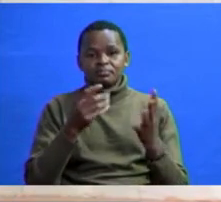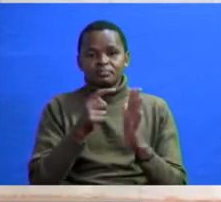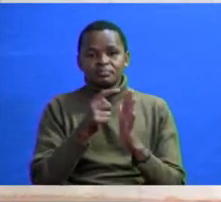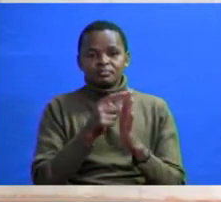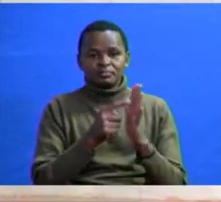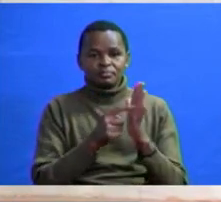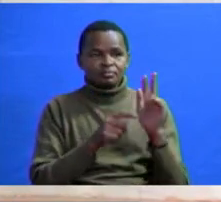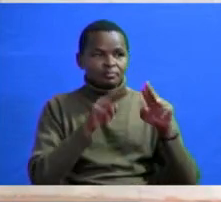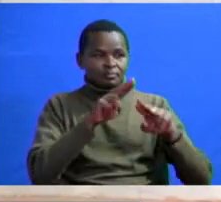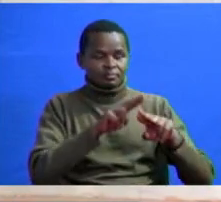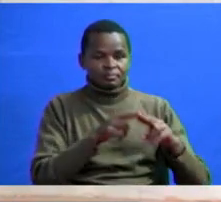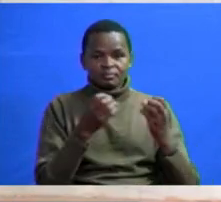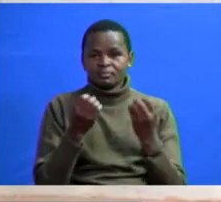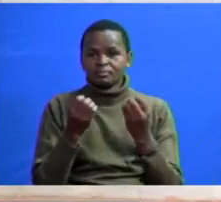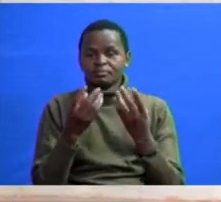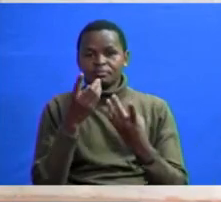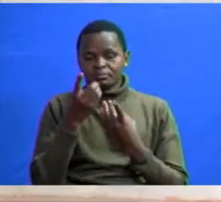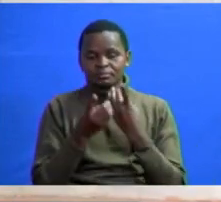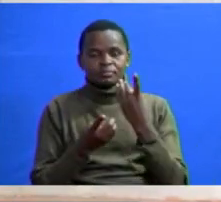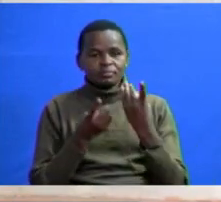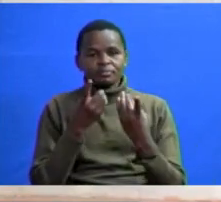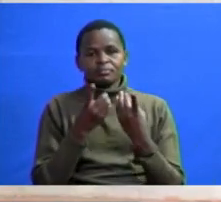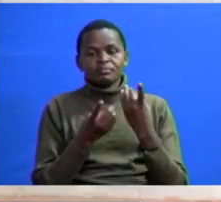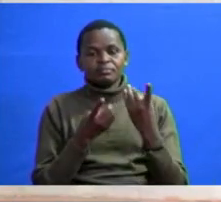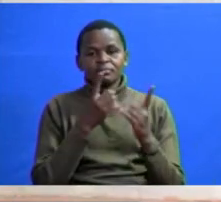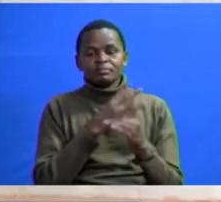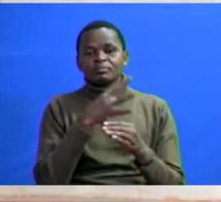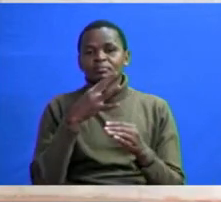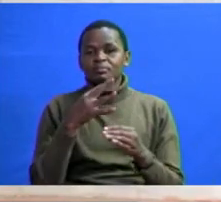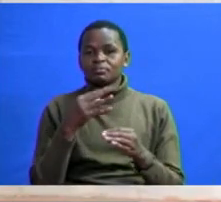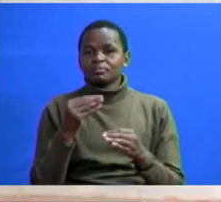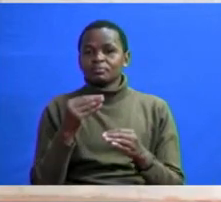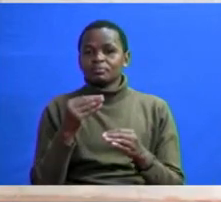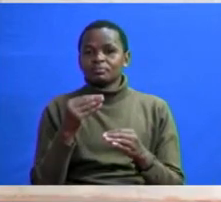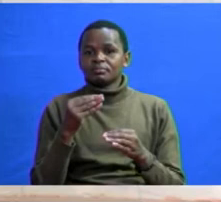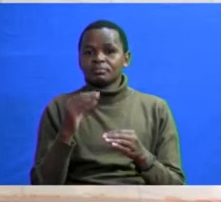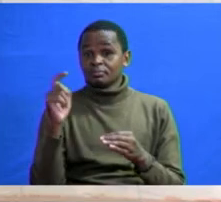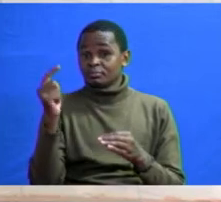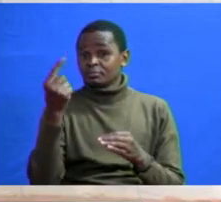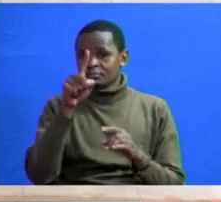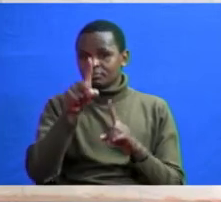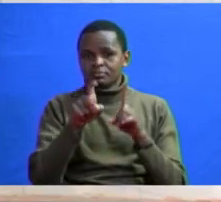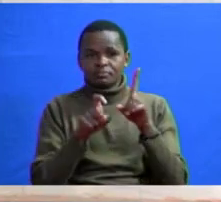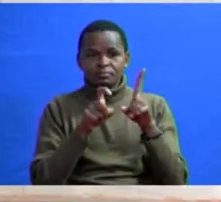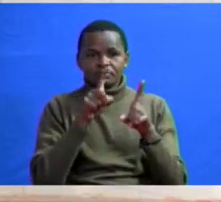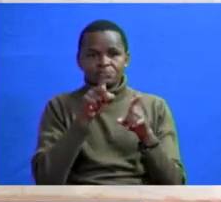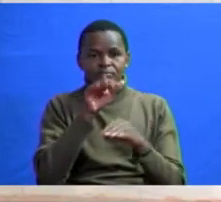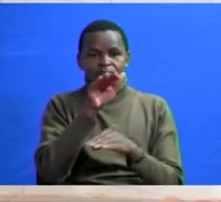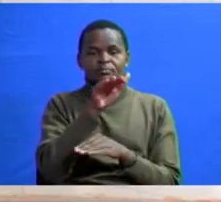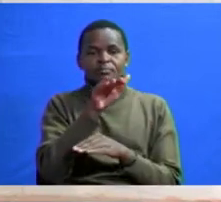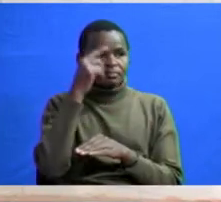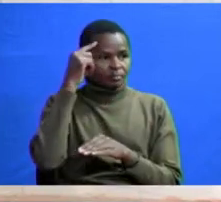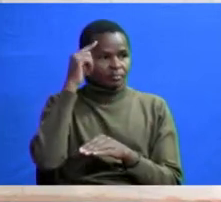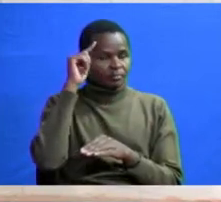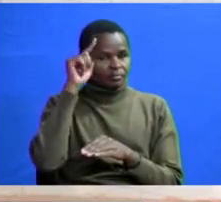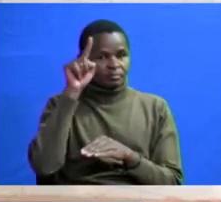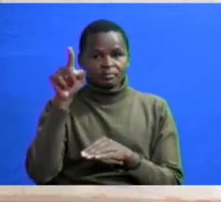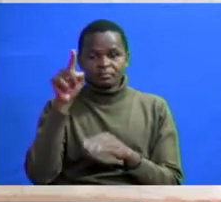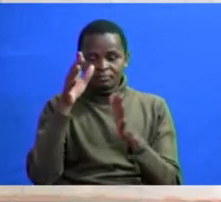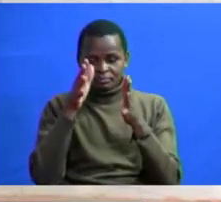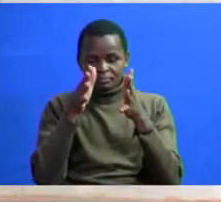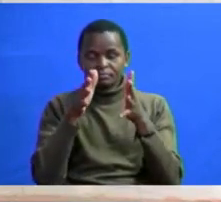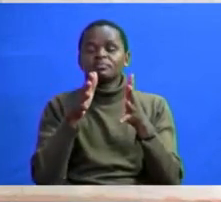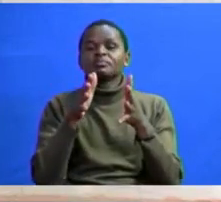many sittings, in many conversations. And the first question I always ask for the sake of that one